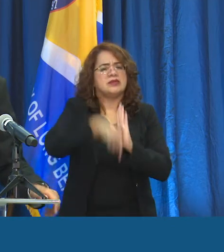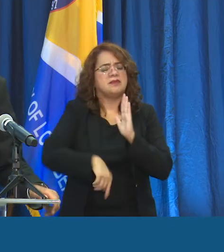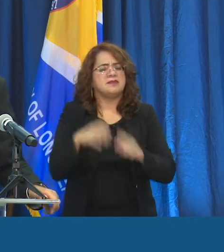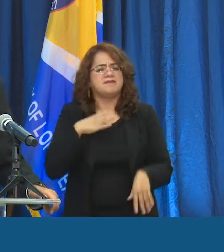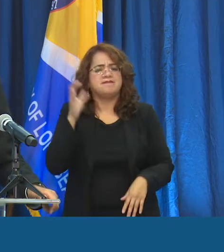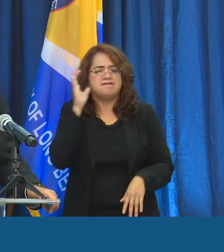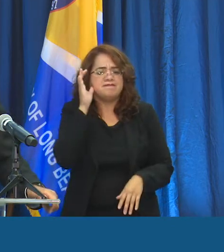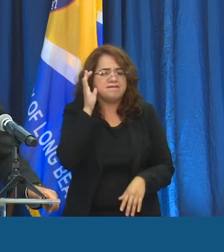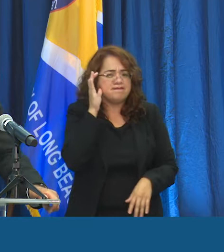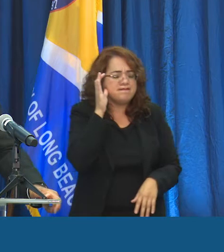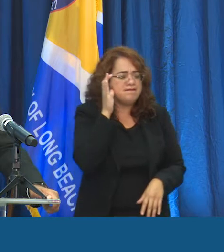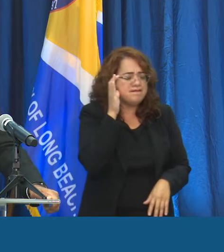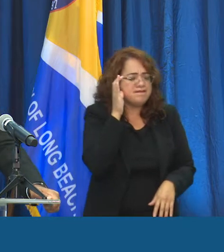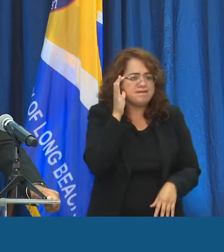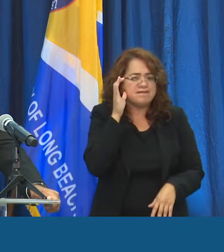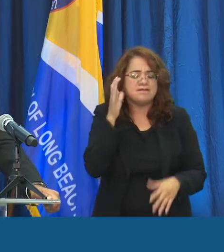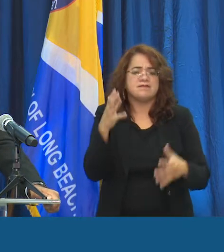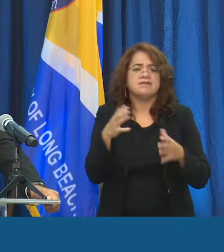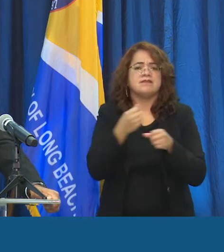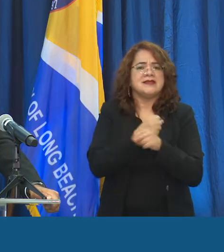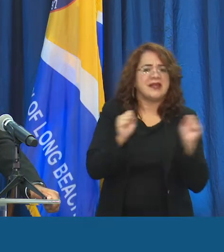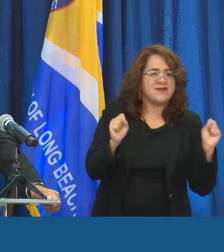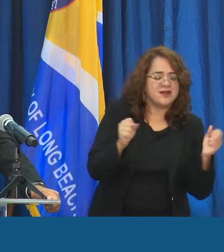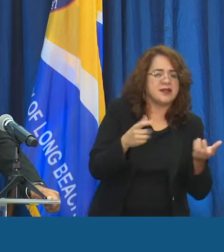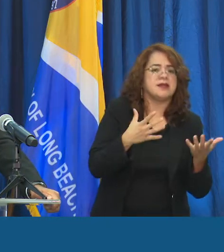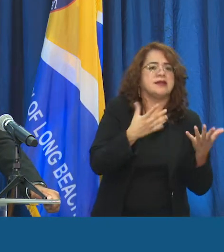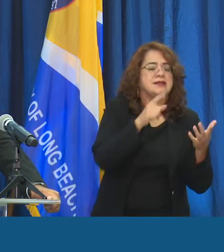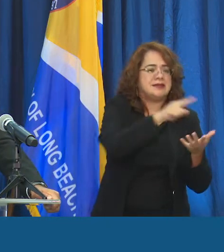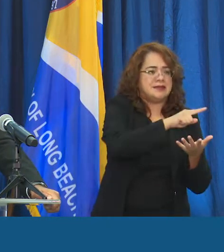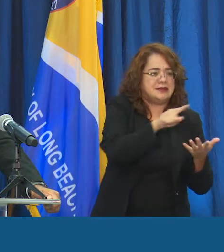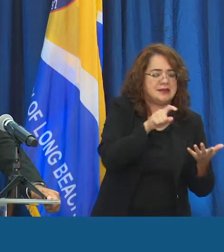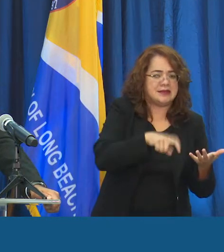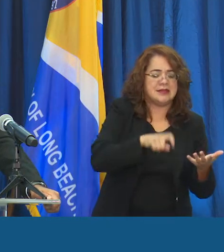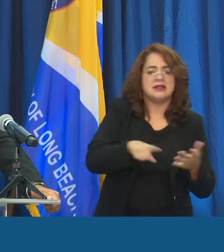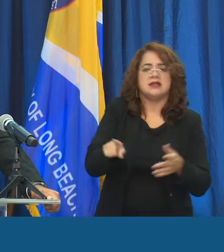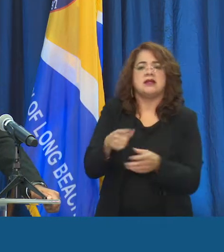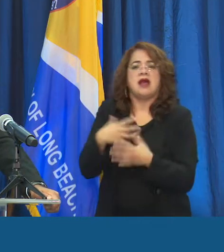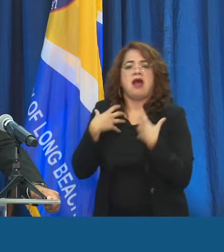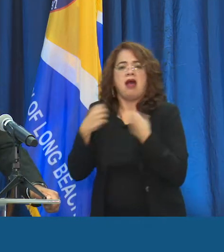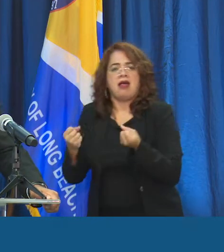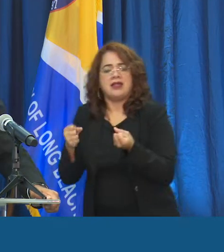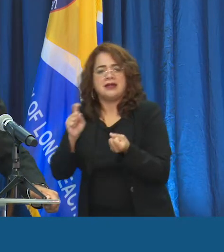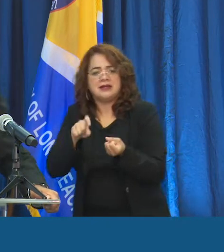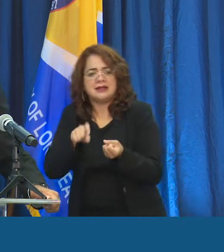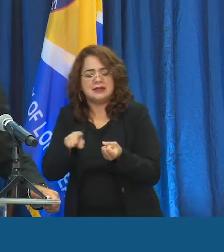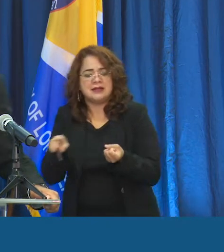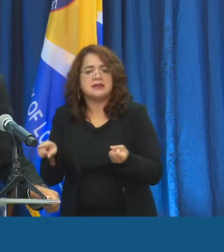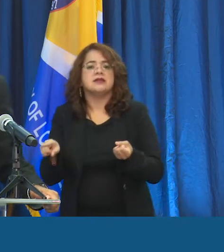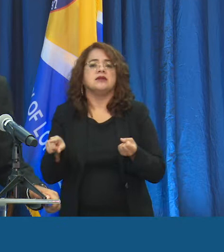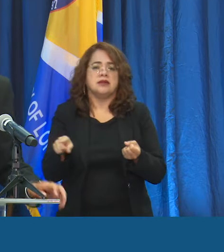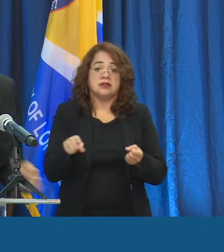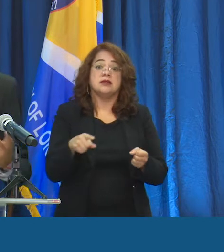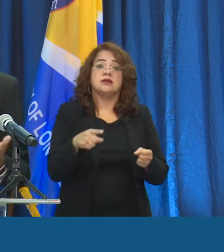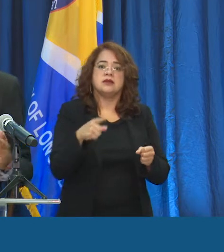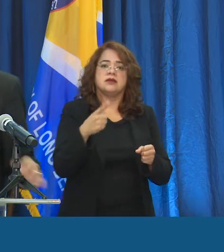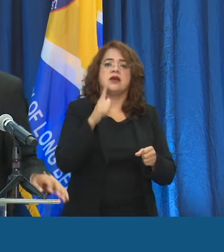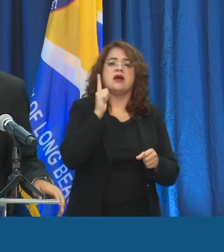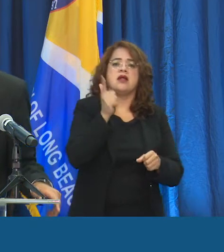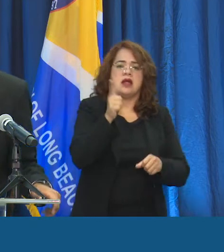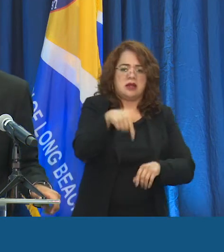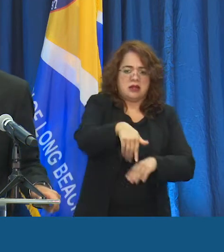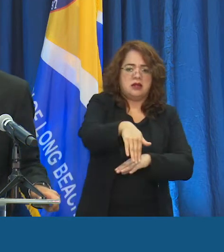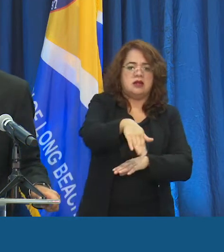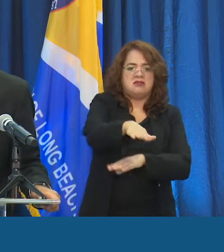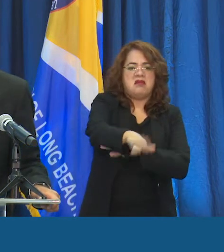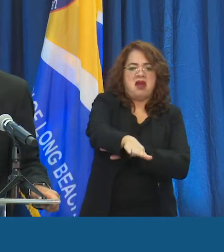health you'll also find later today in the reconciliation document that staff will be presenting to the City Council later this